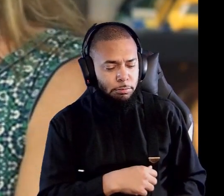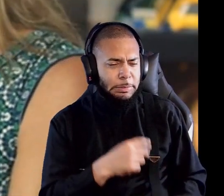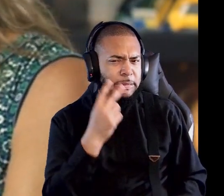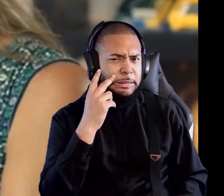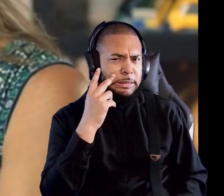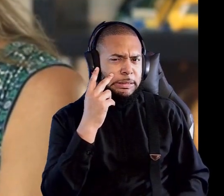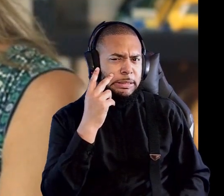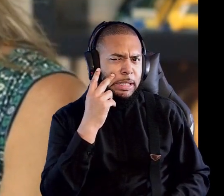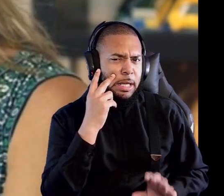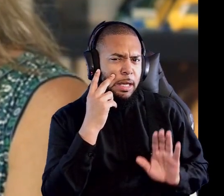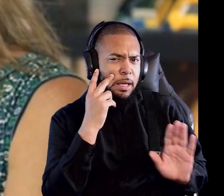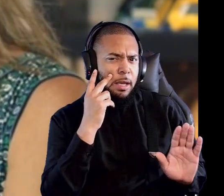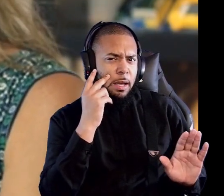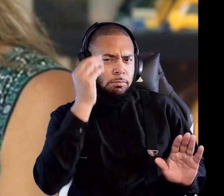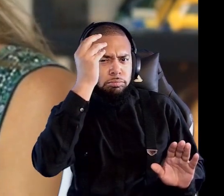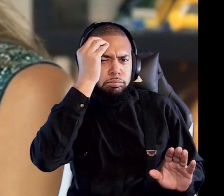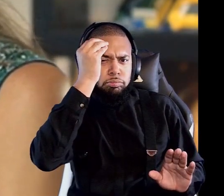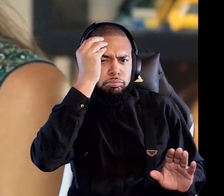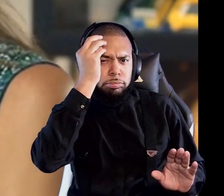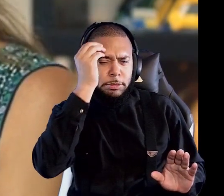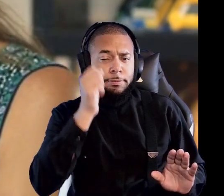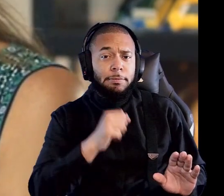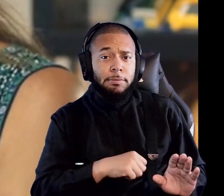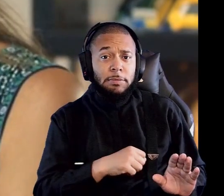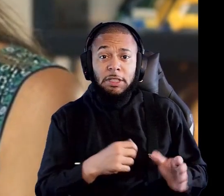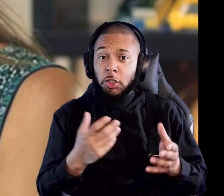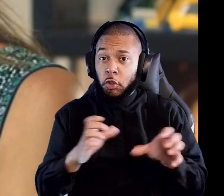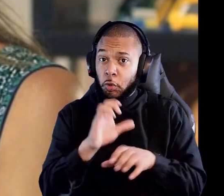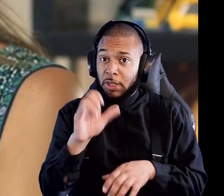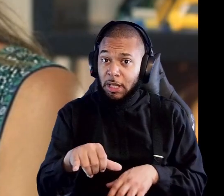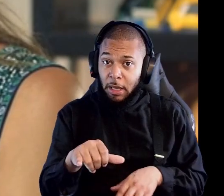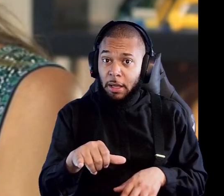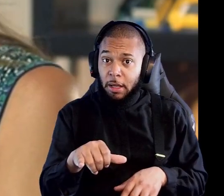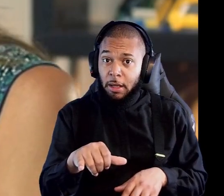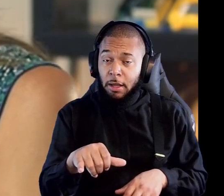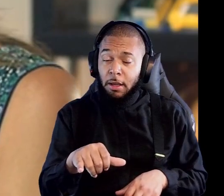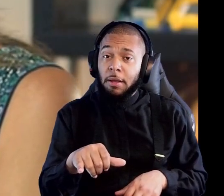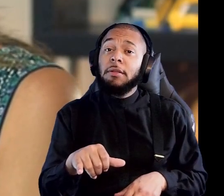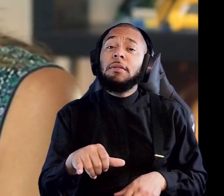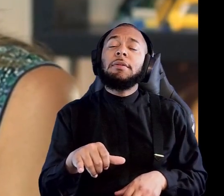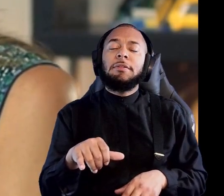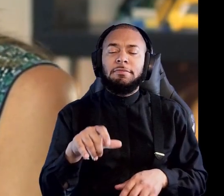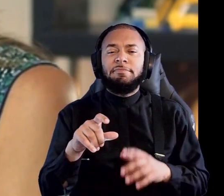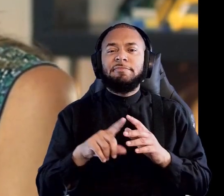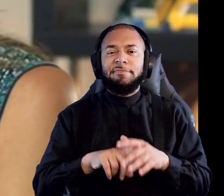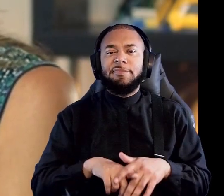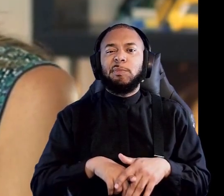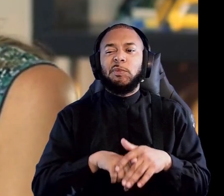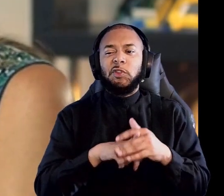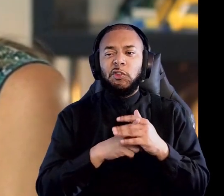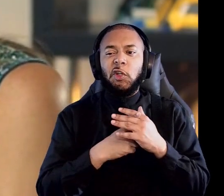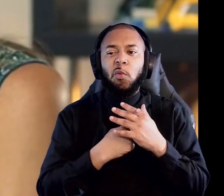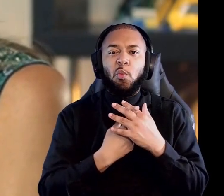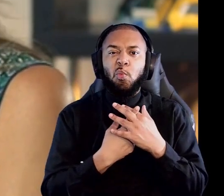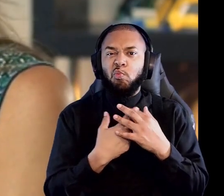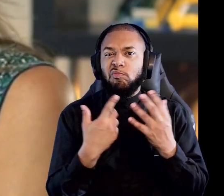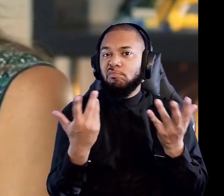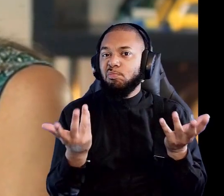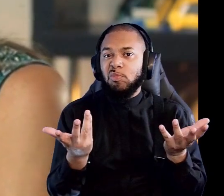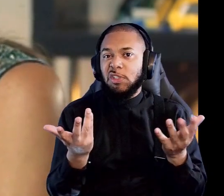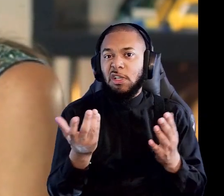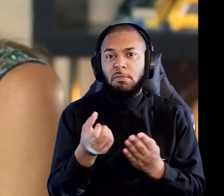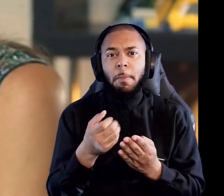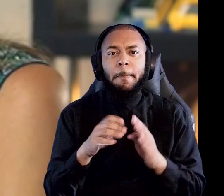what it's thinking. So in order to do that, maybe we'll start with just some output,